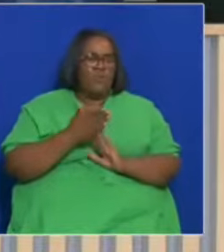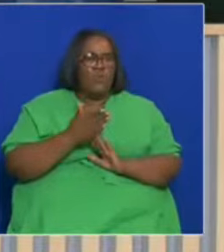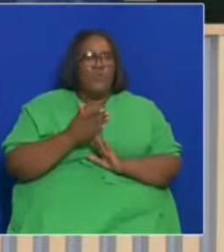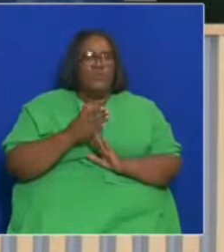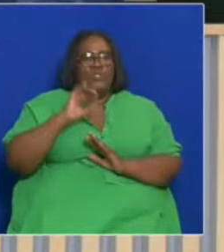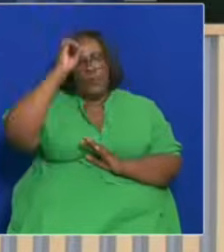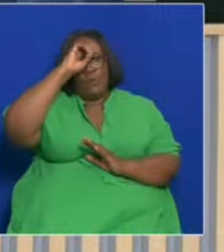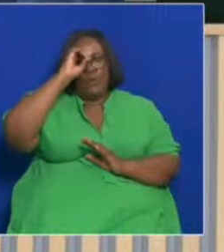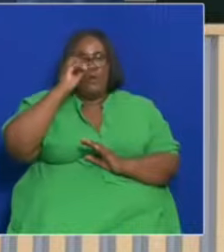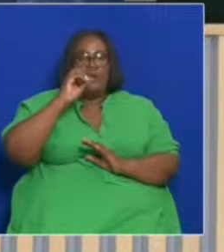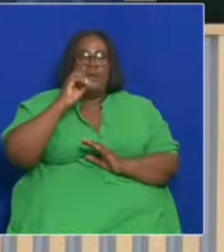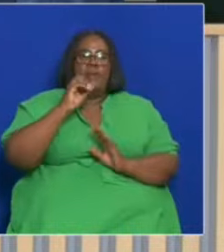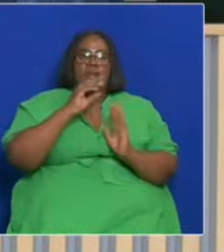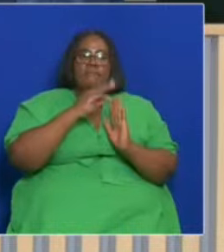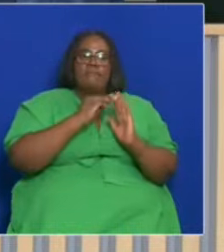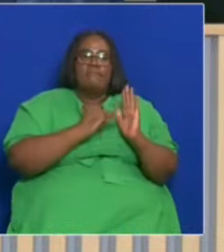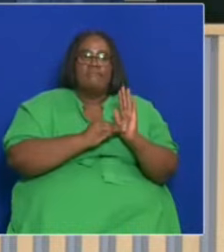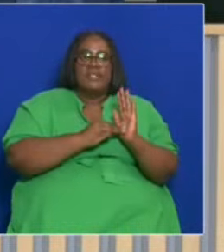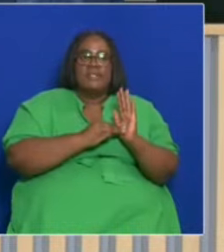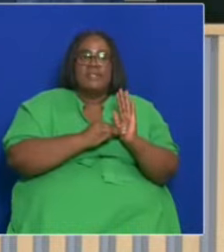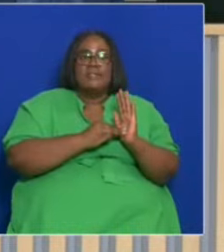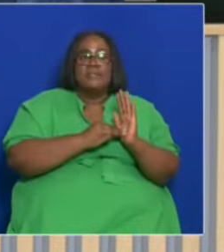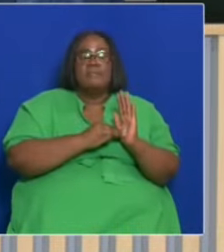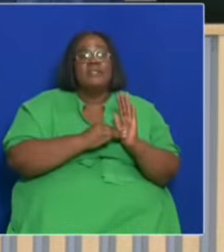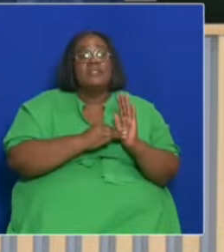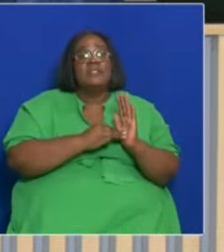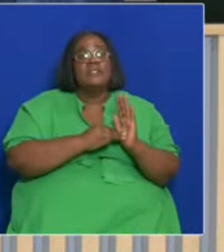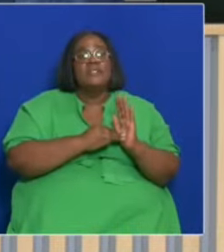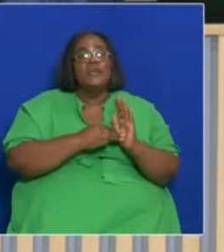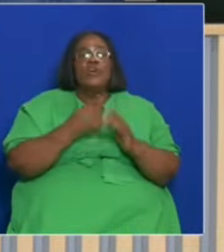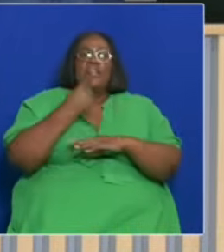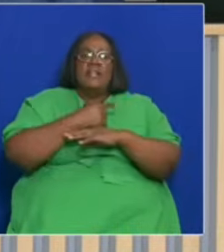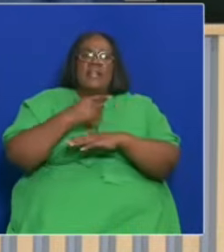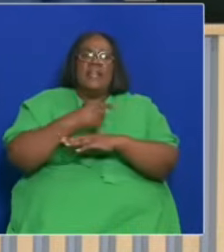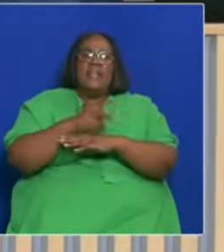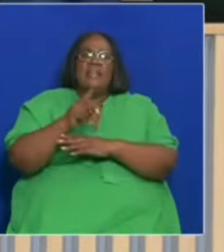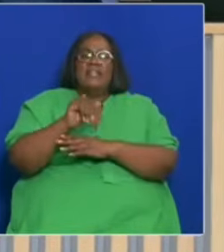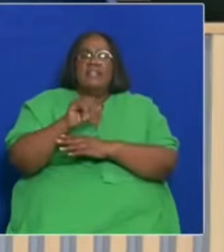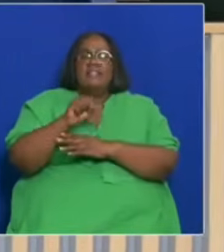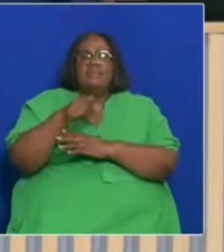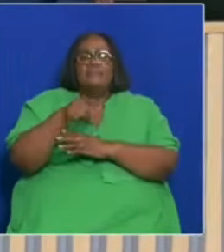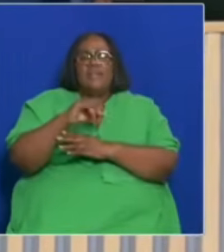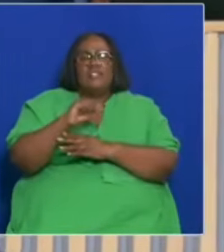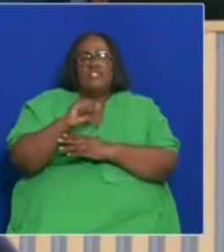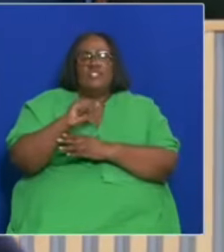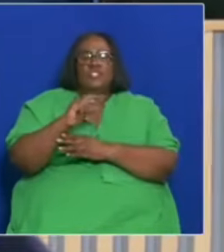You'll see that I'm very much cognizant. Let's adjourn until then.